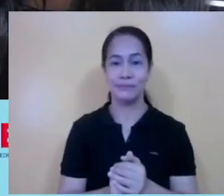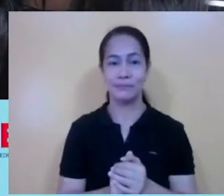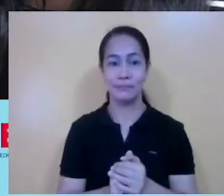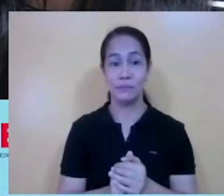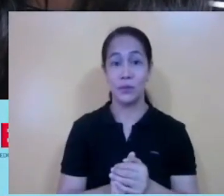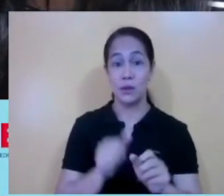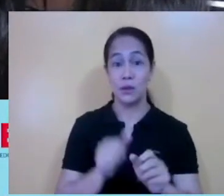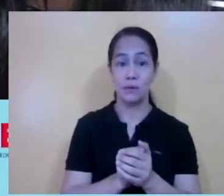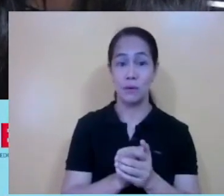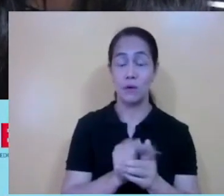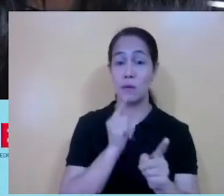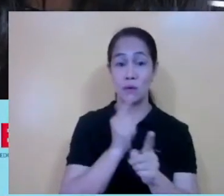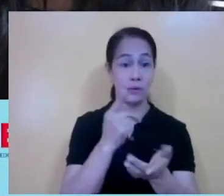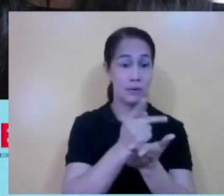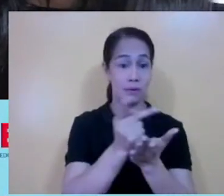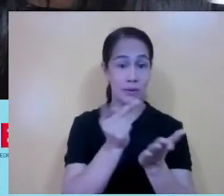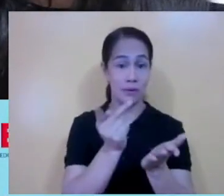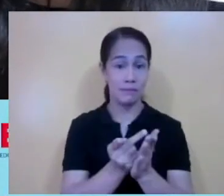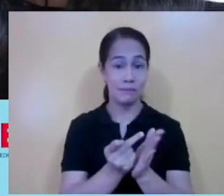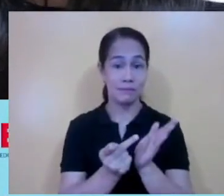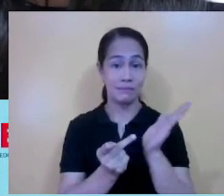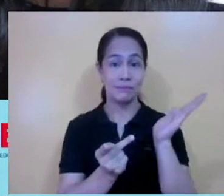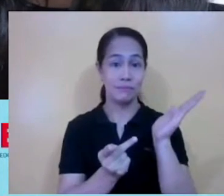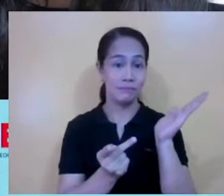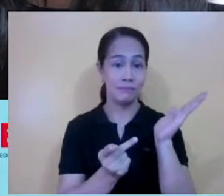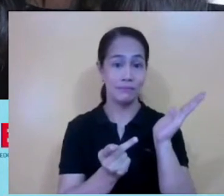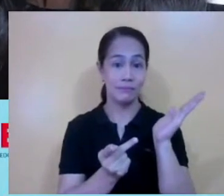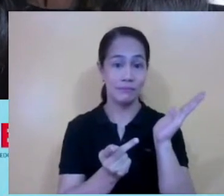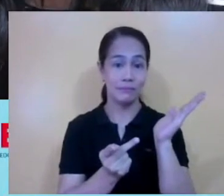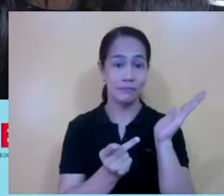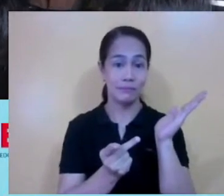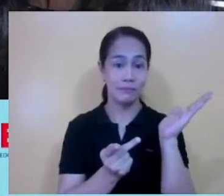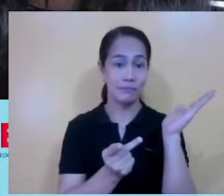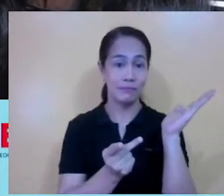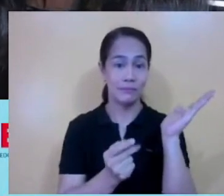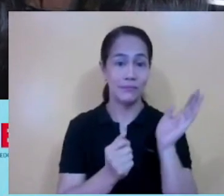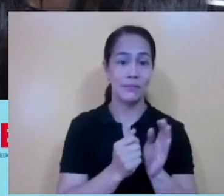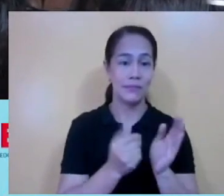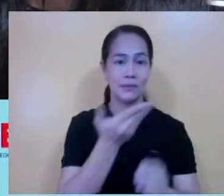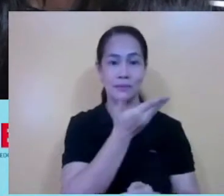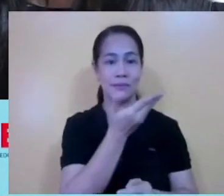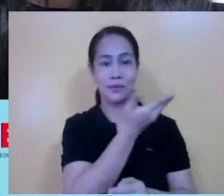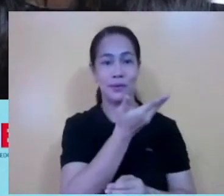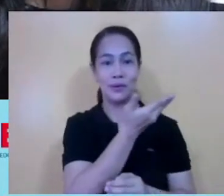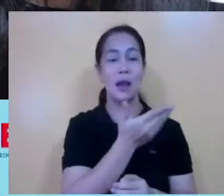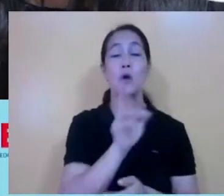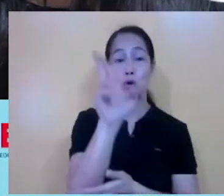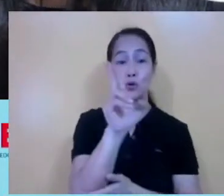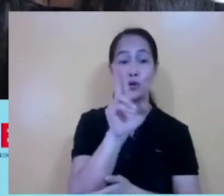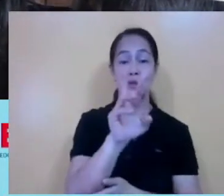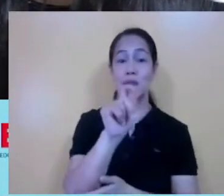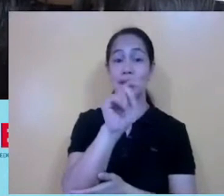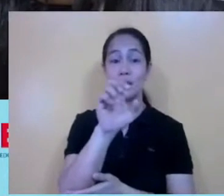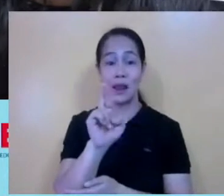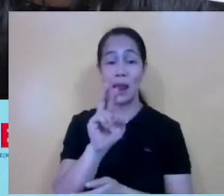screen, you have there the TRF rubric, which will be used by your raters as a guide in grading the TRF form which the